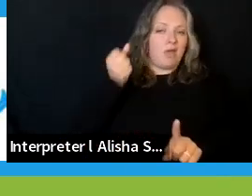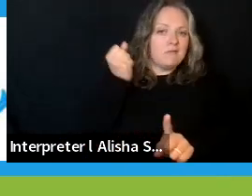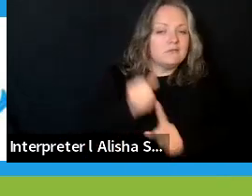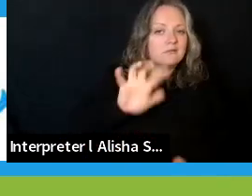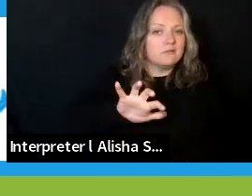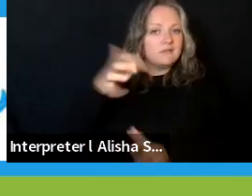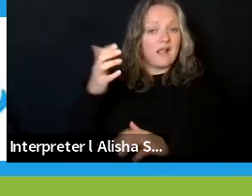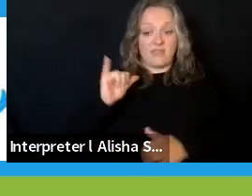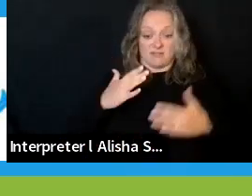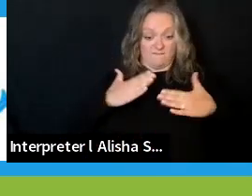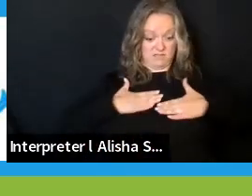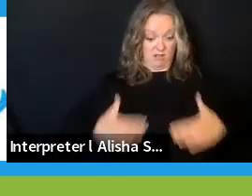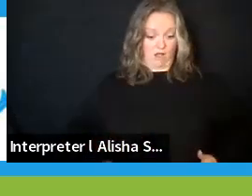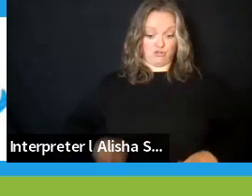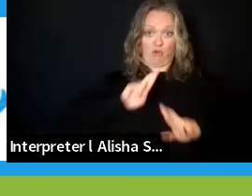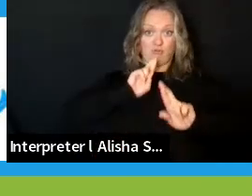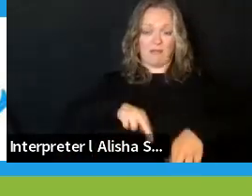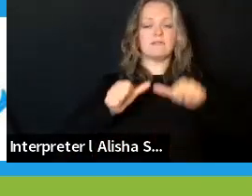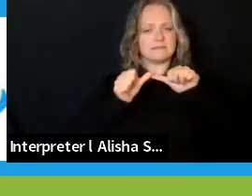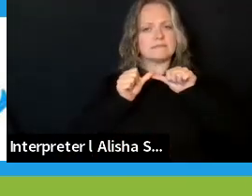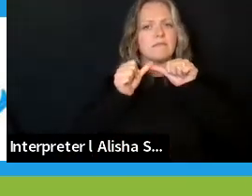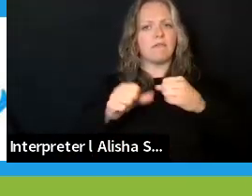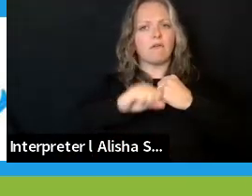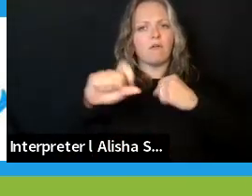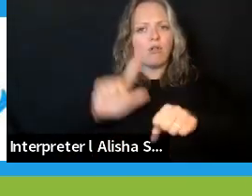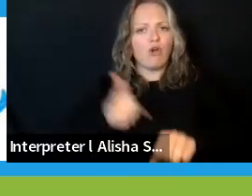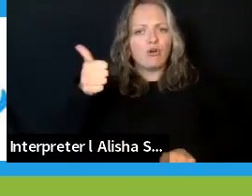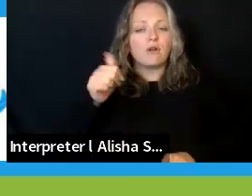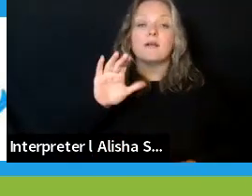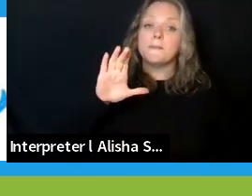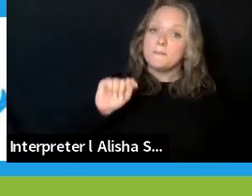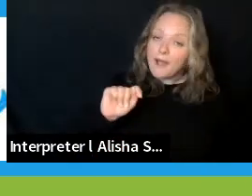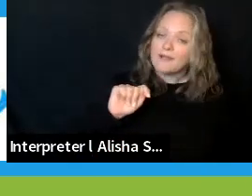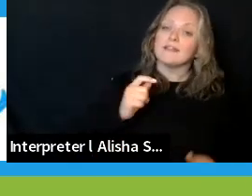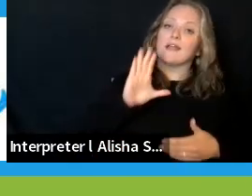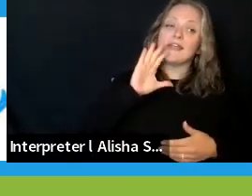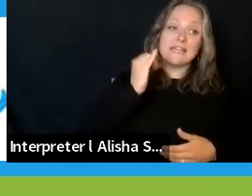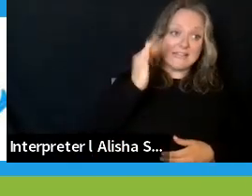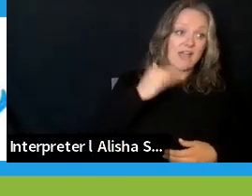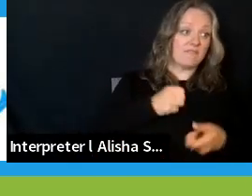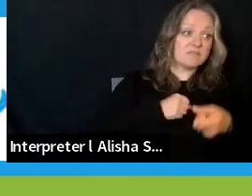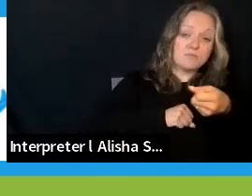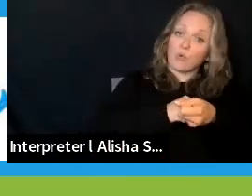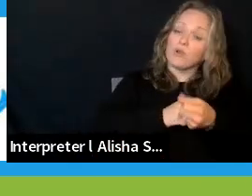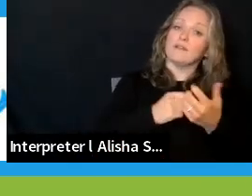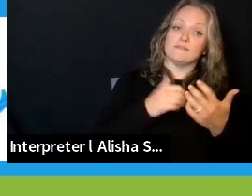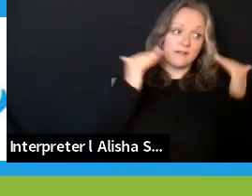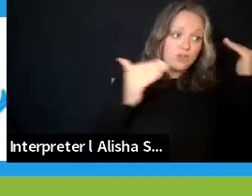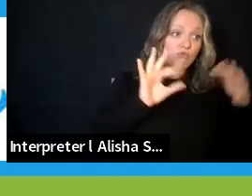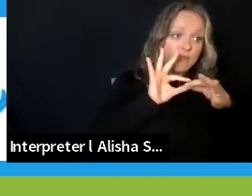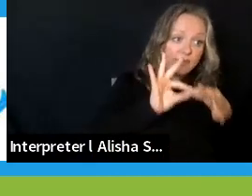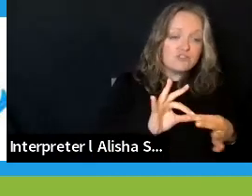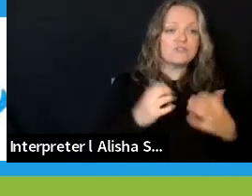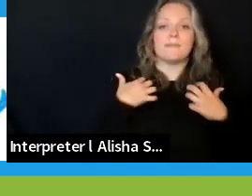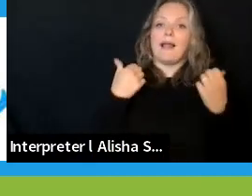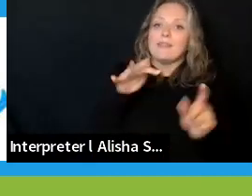longer period of time. But still, the buffering effects of supportive adult relationships and healthy environments allow the